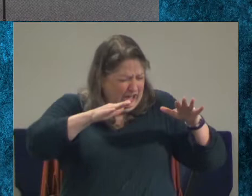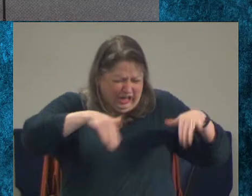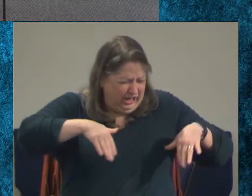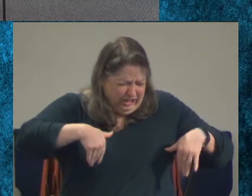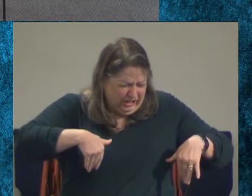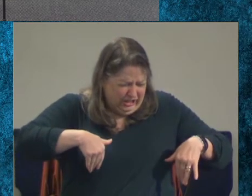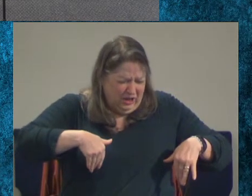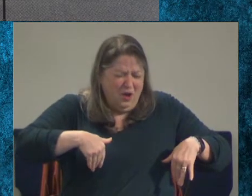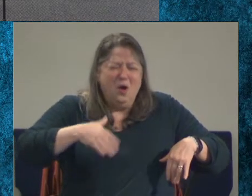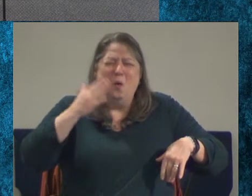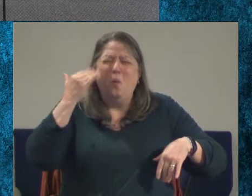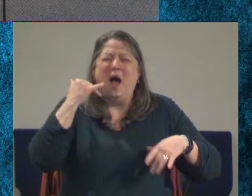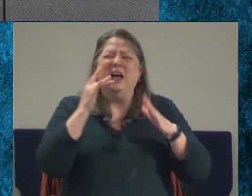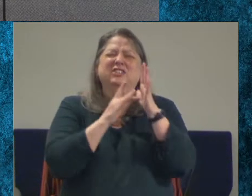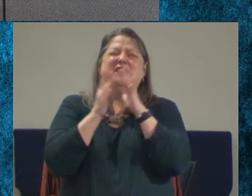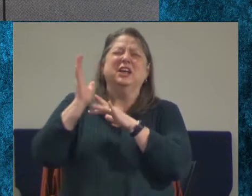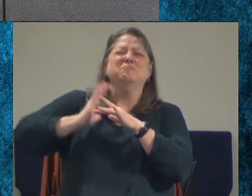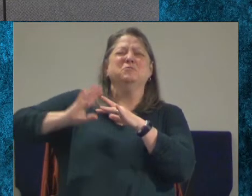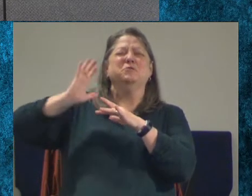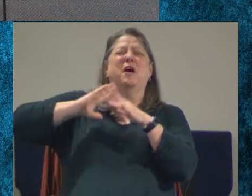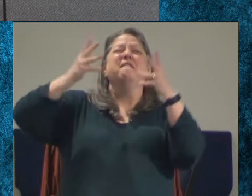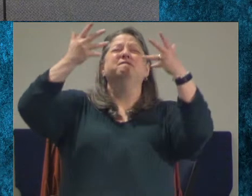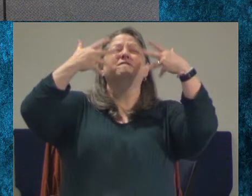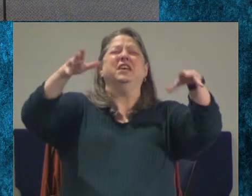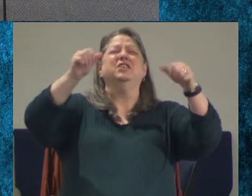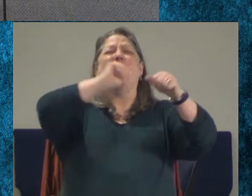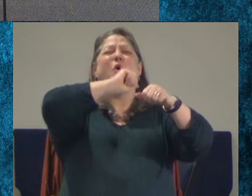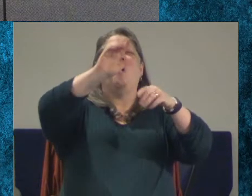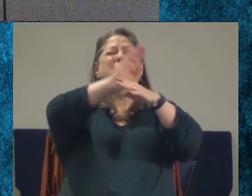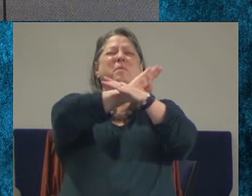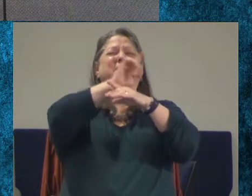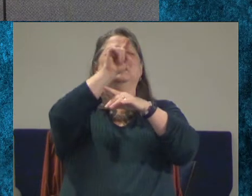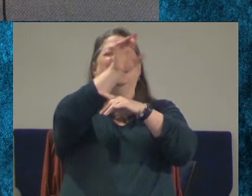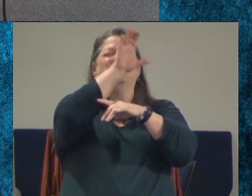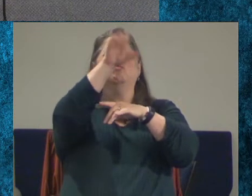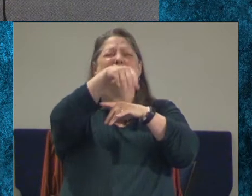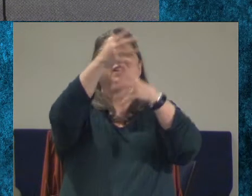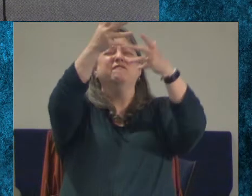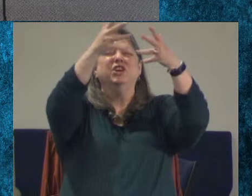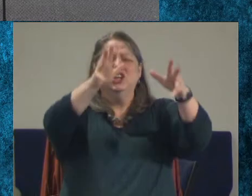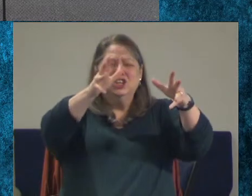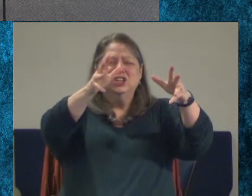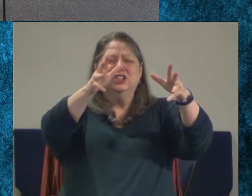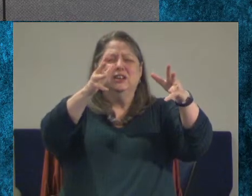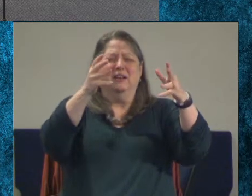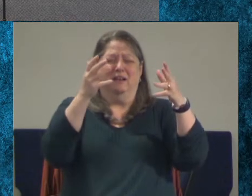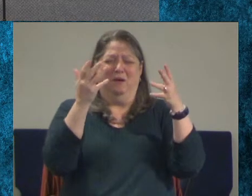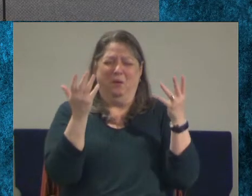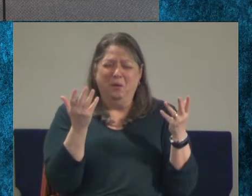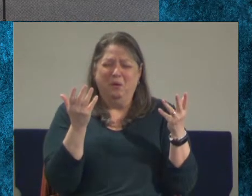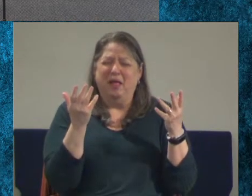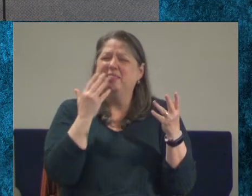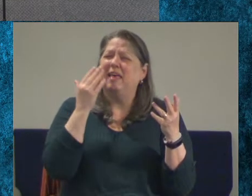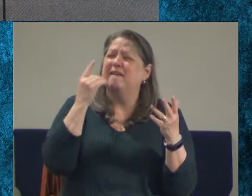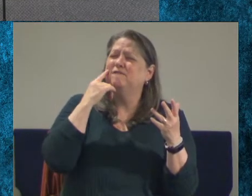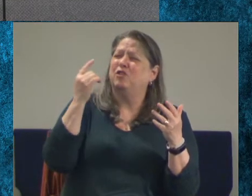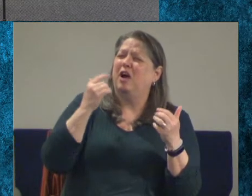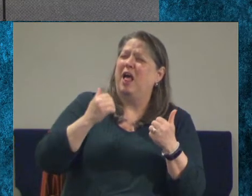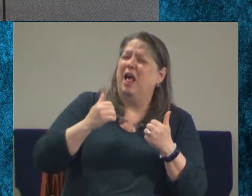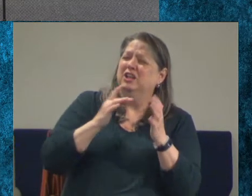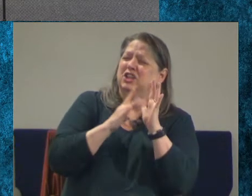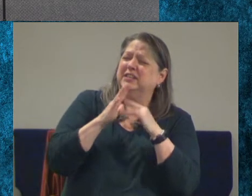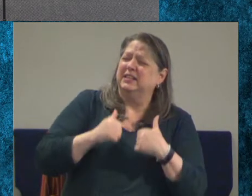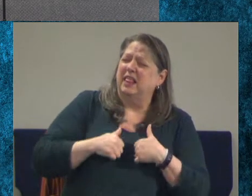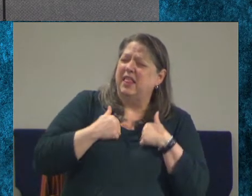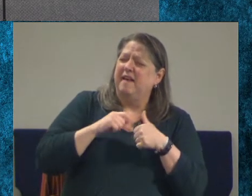done at the cross. And we thank you for that. Father, for your life, for dying, for your